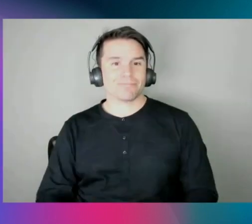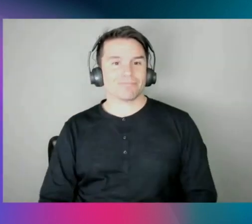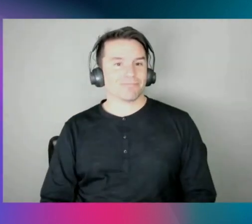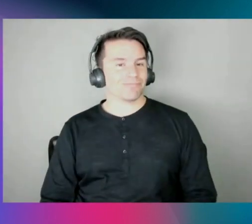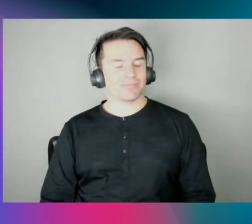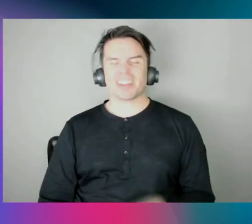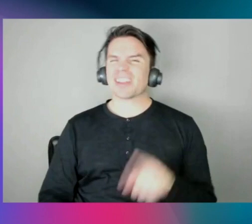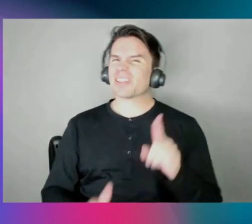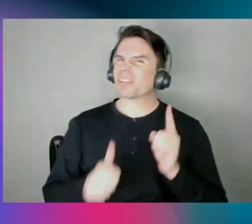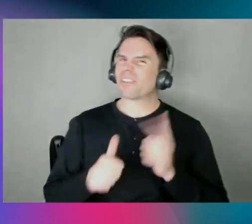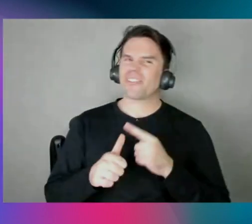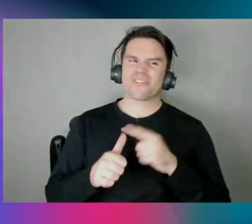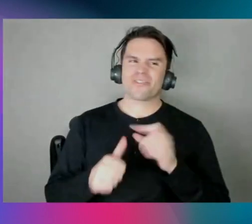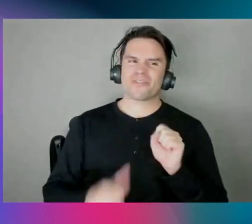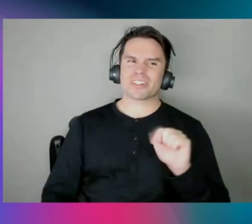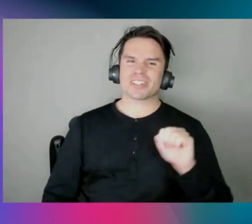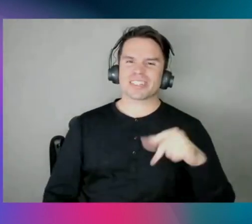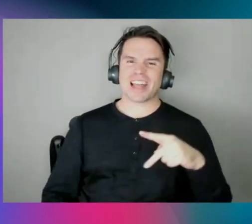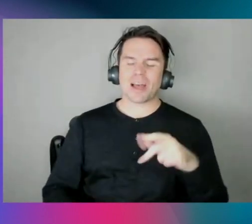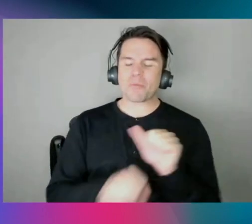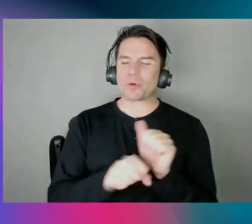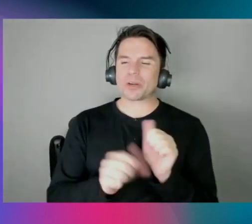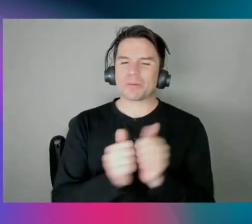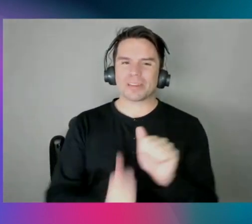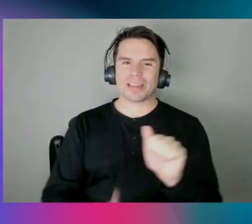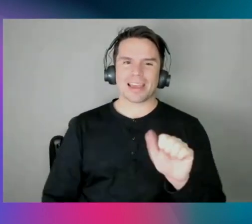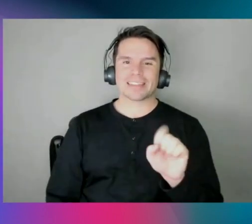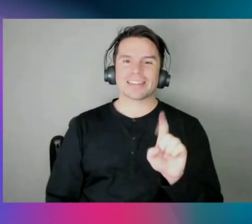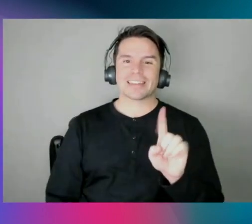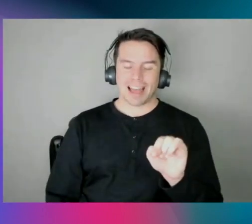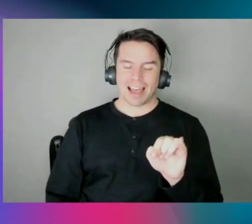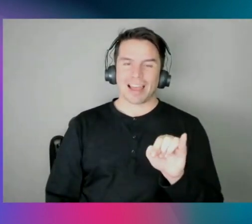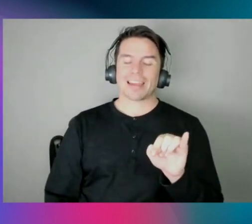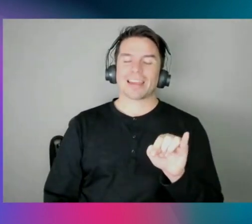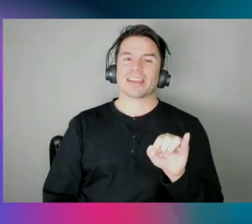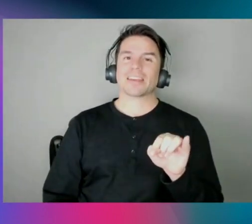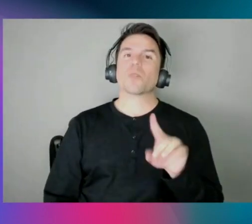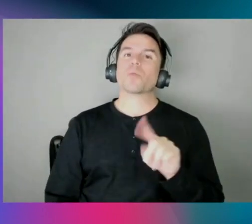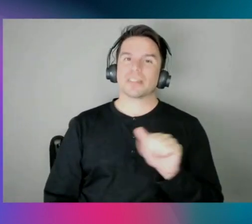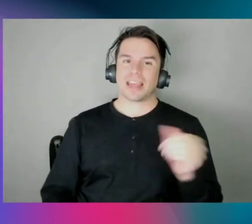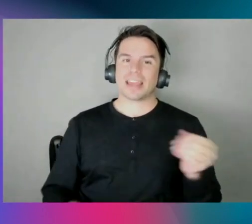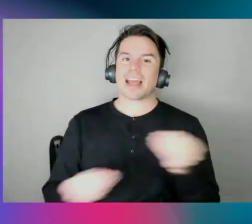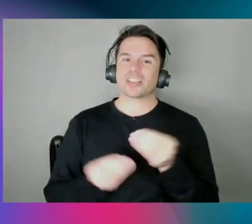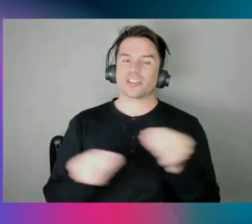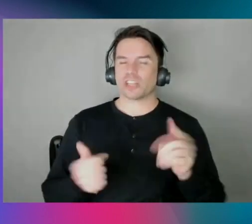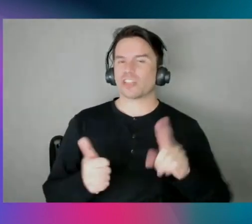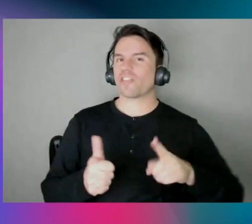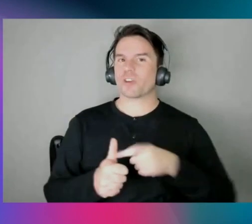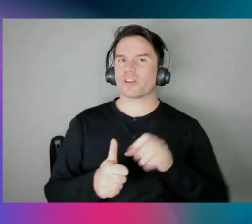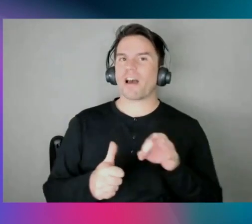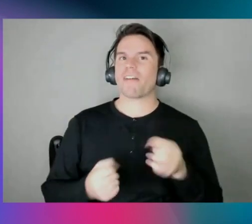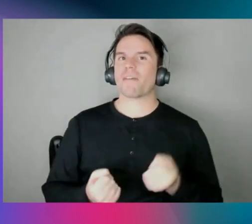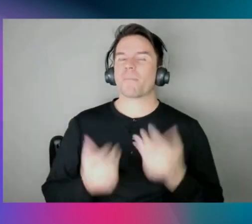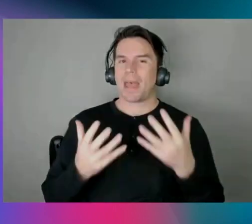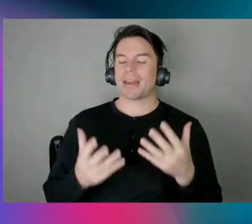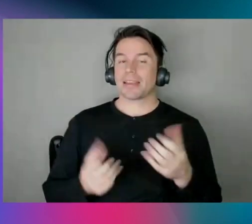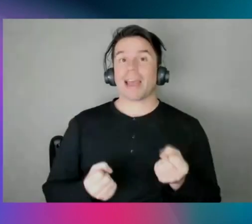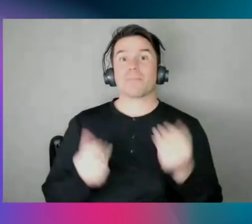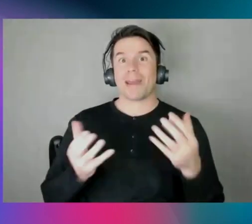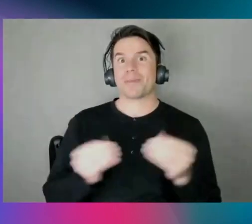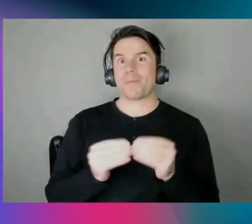with working with the SDI and Data Exchange, and so first step of many, hopefully, and many more things coming.